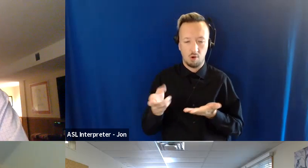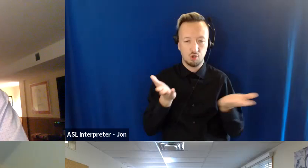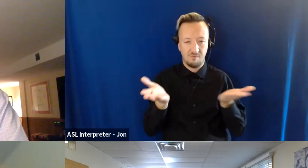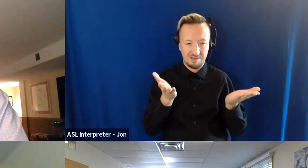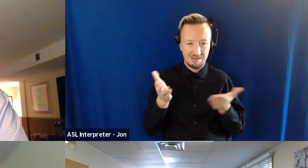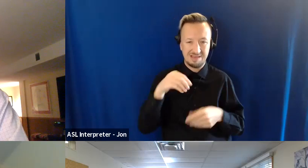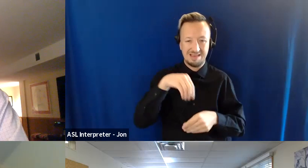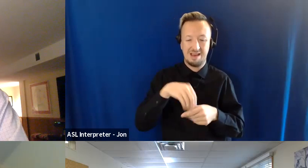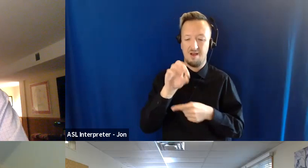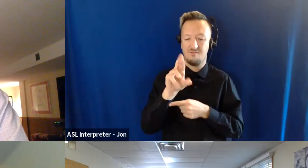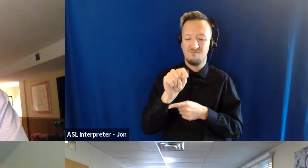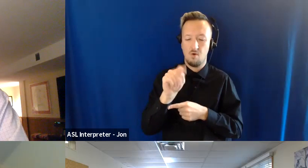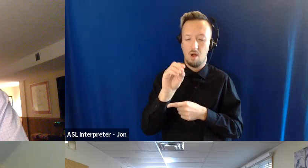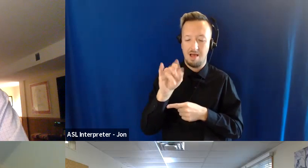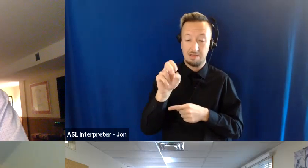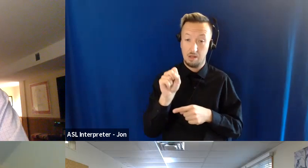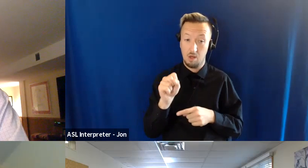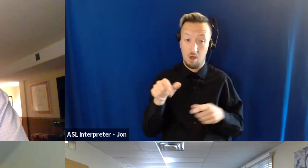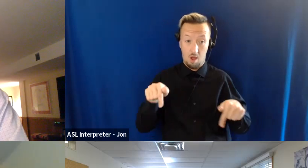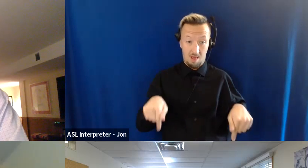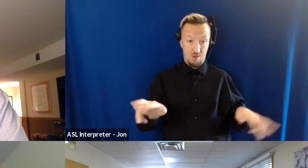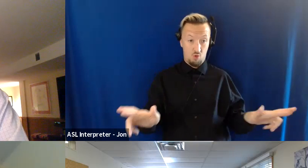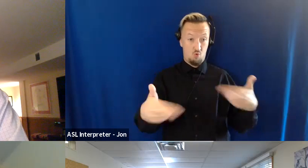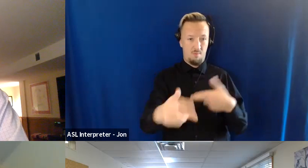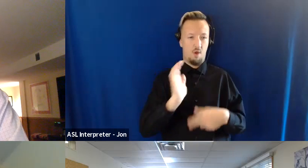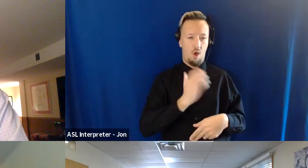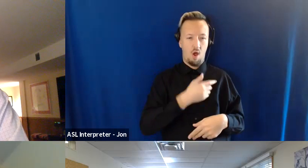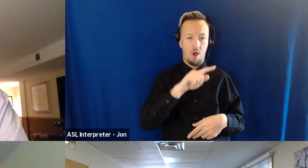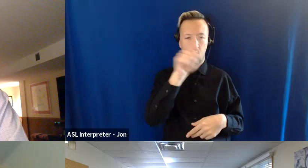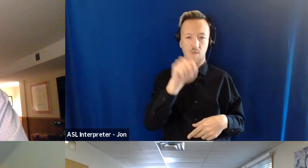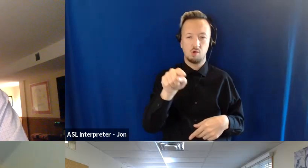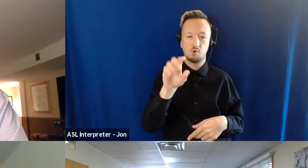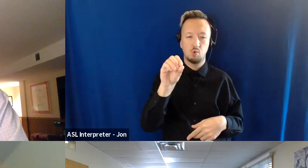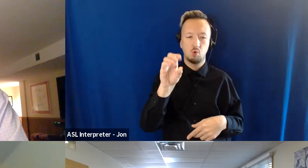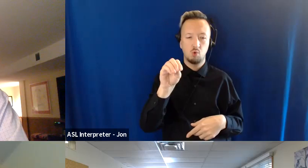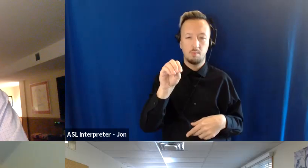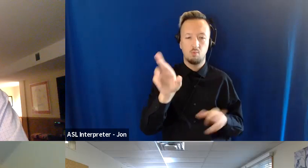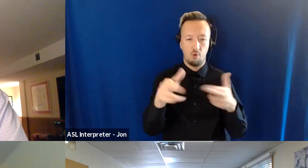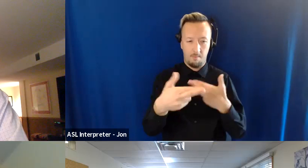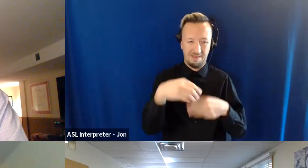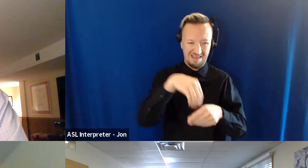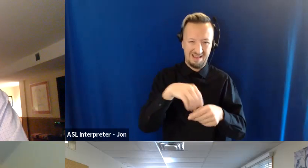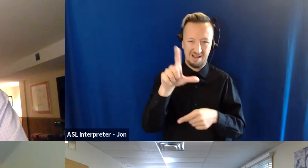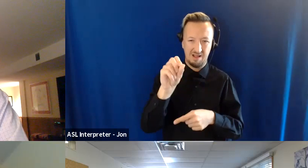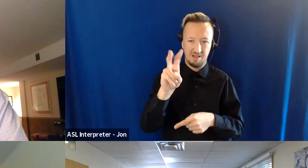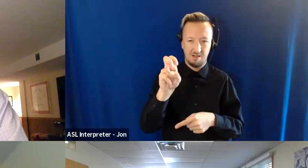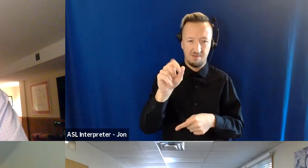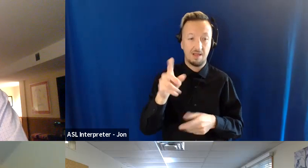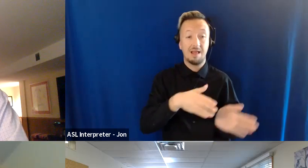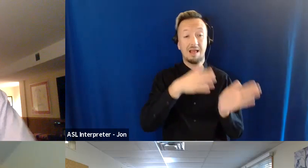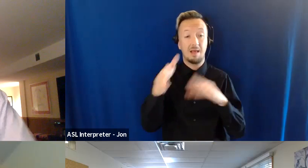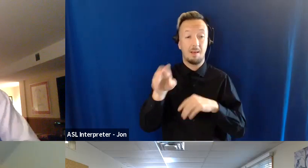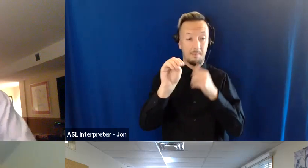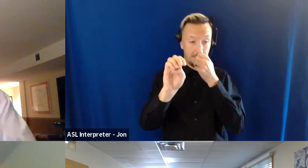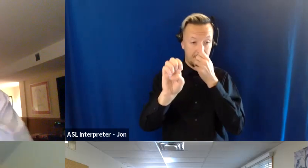Fort Collins. And the room we're in right now is called our Zoom room in our Loveland office. So then we have our Millennials.